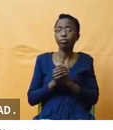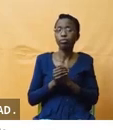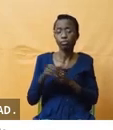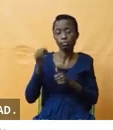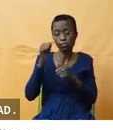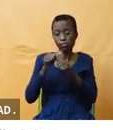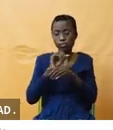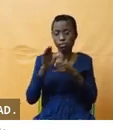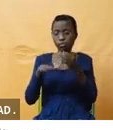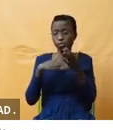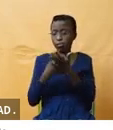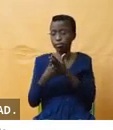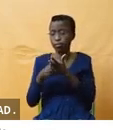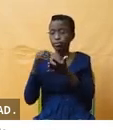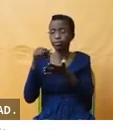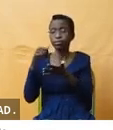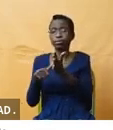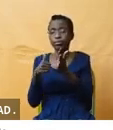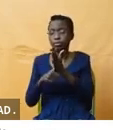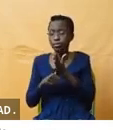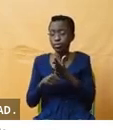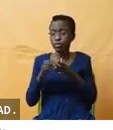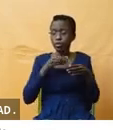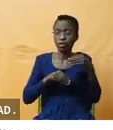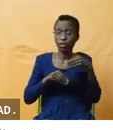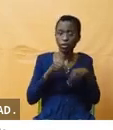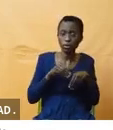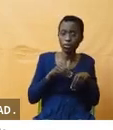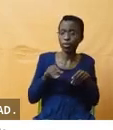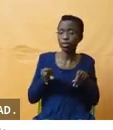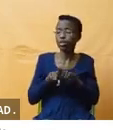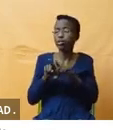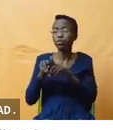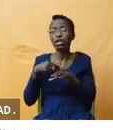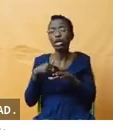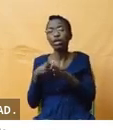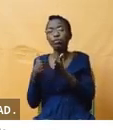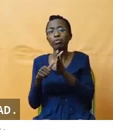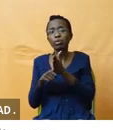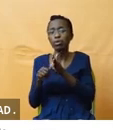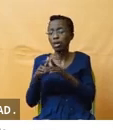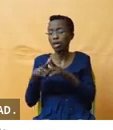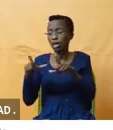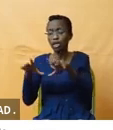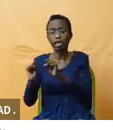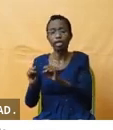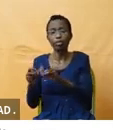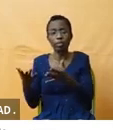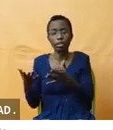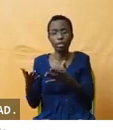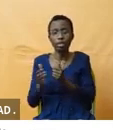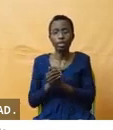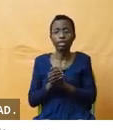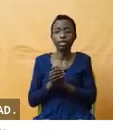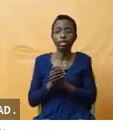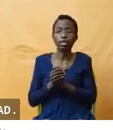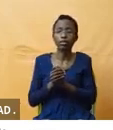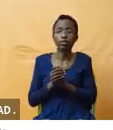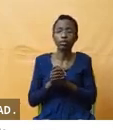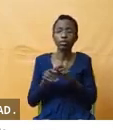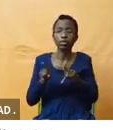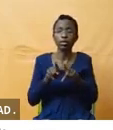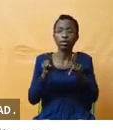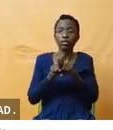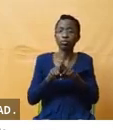of corruption in the procurement processes. We had issues of land grabbing and also corruption